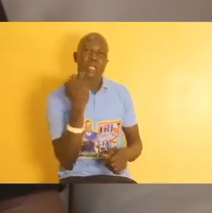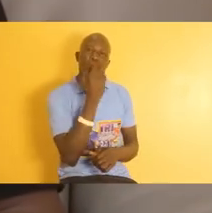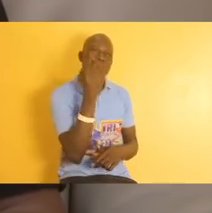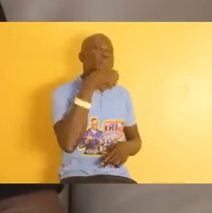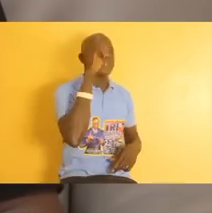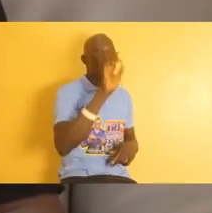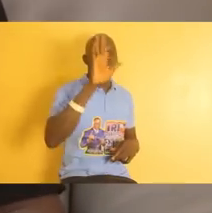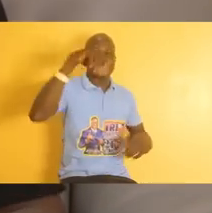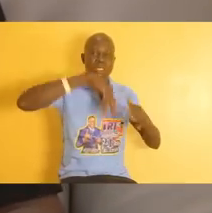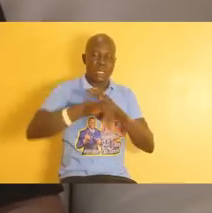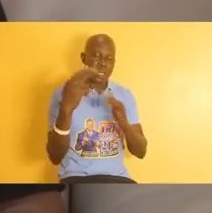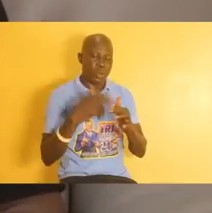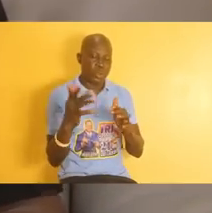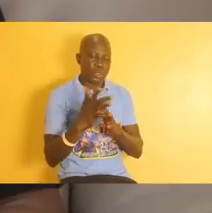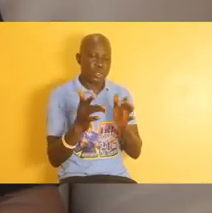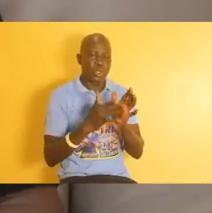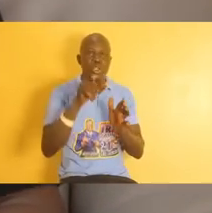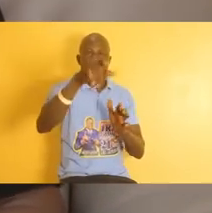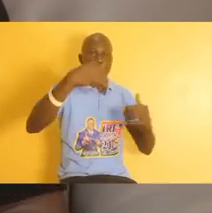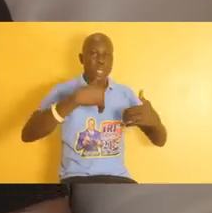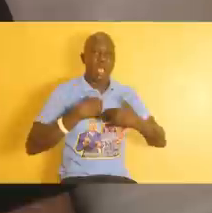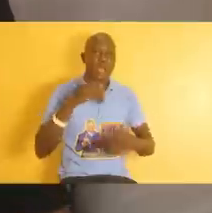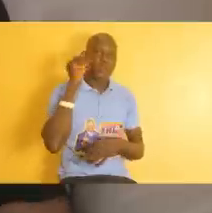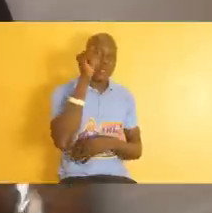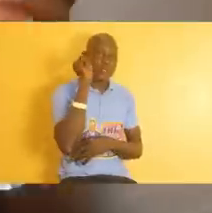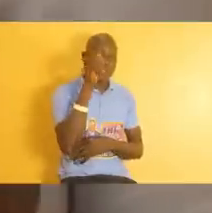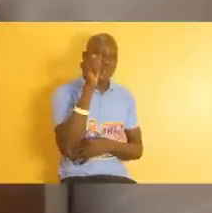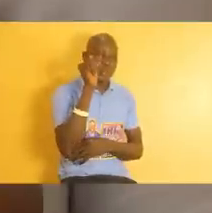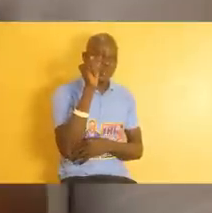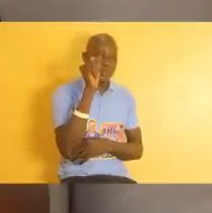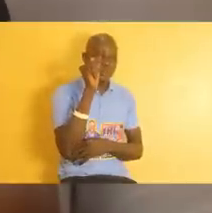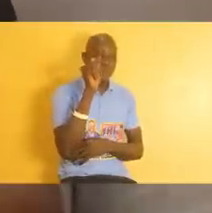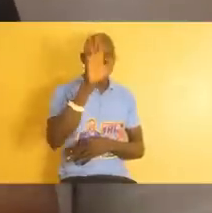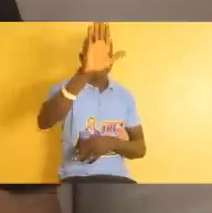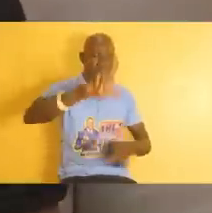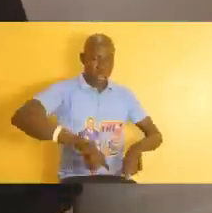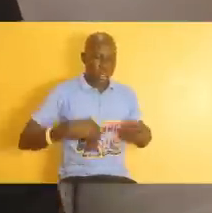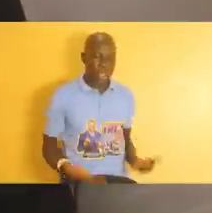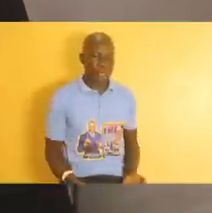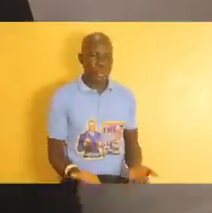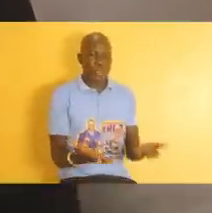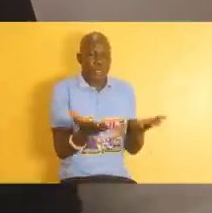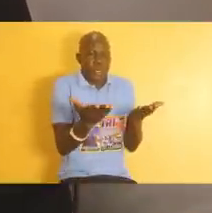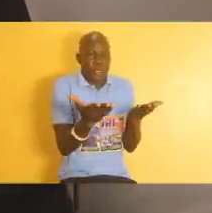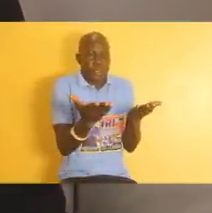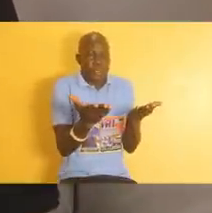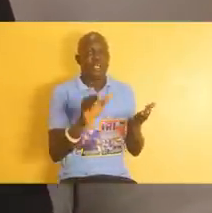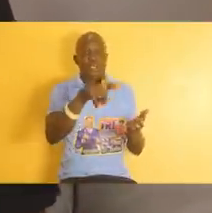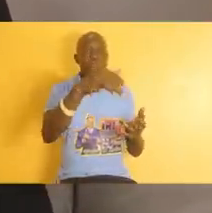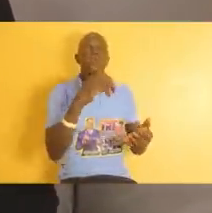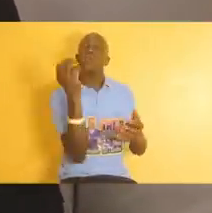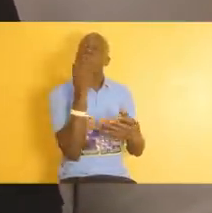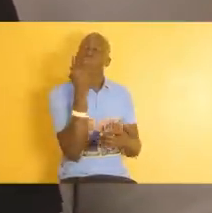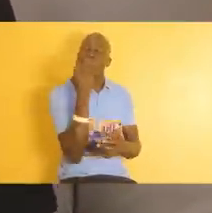tell. I prophesy. Ni oruko Jesu. In the name of Jesus. O ma ni testimony. Amen. Wa ni eri. Aye ma dide. Amen. We are the